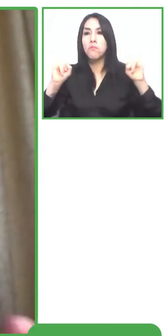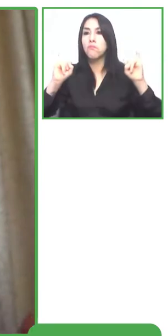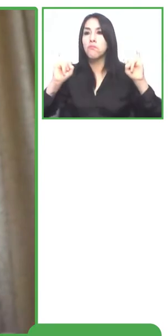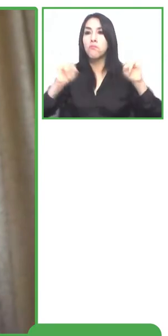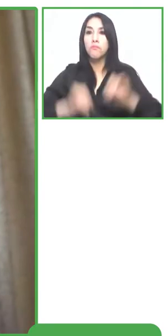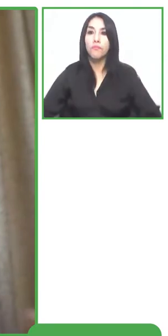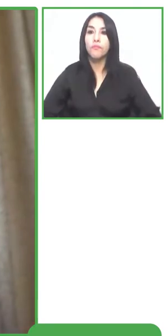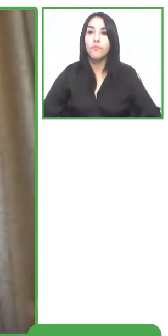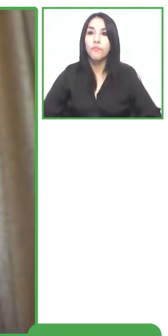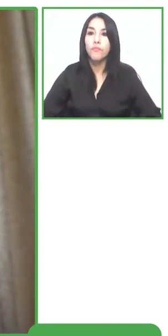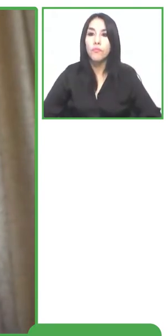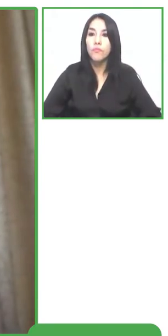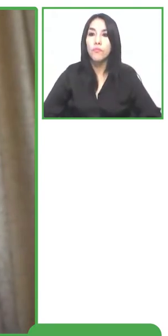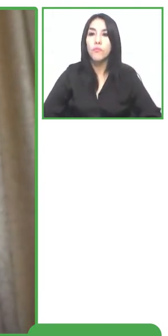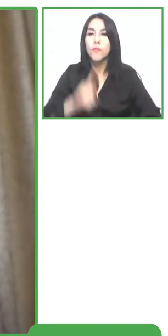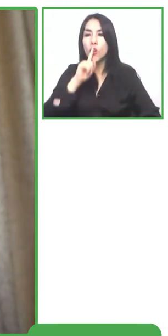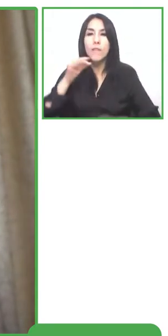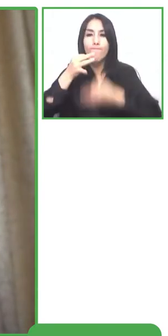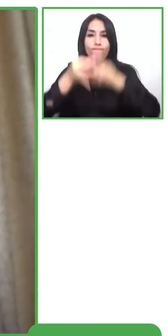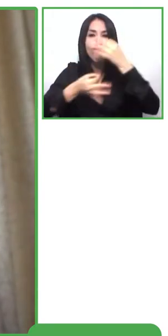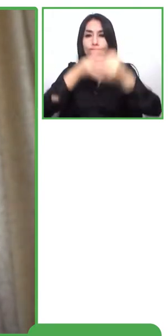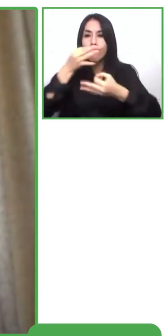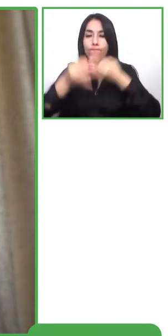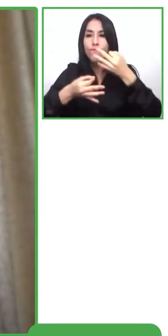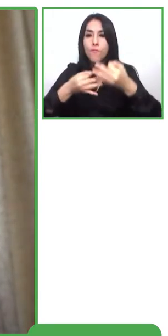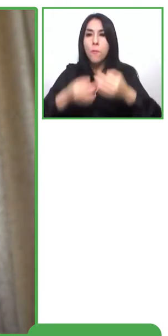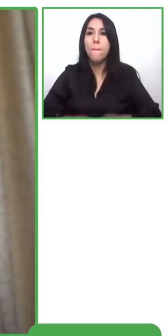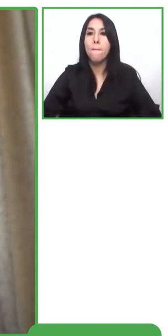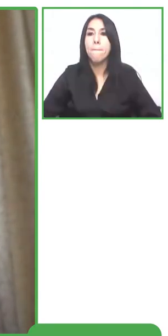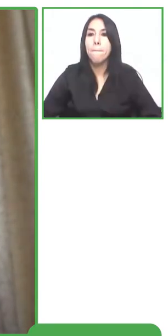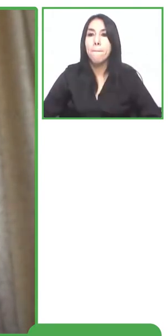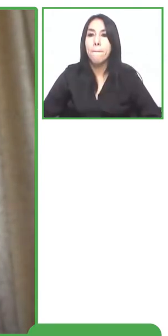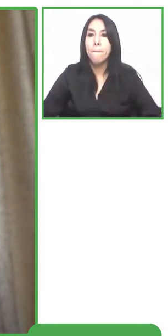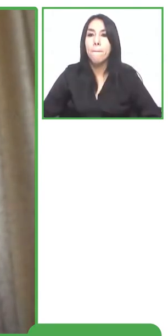Now, I can finally add that